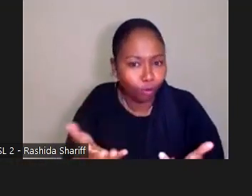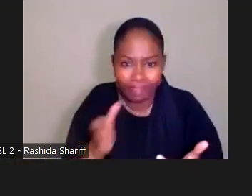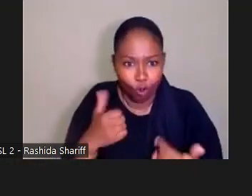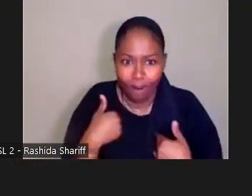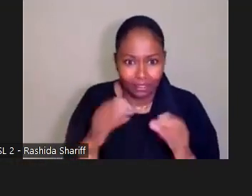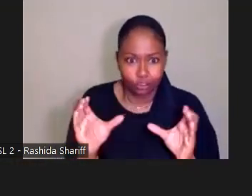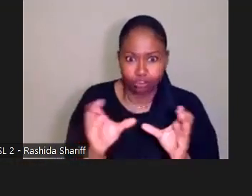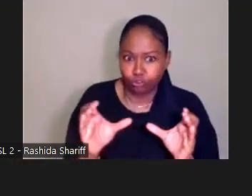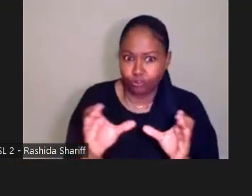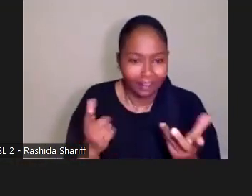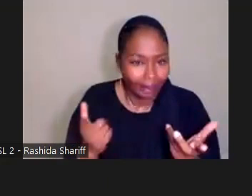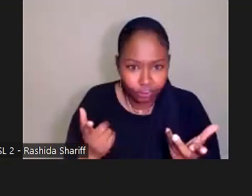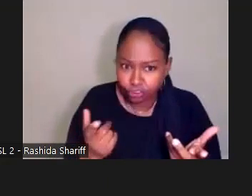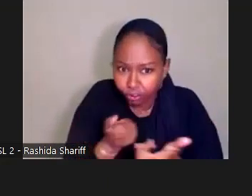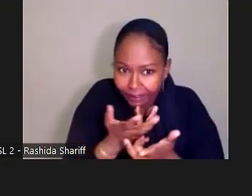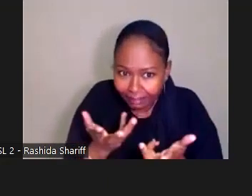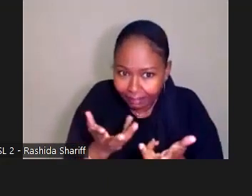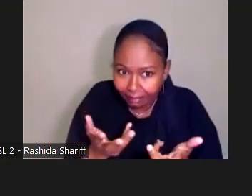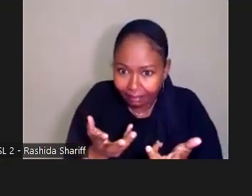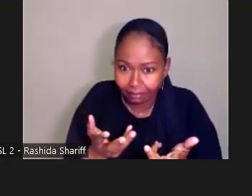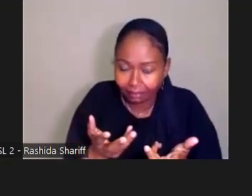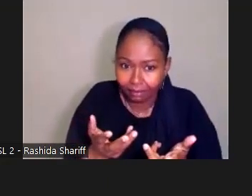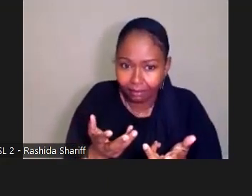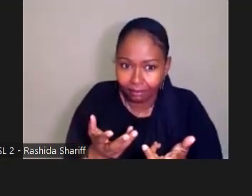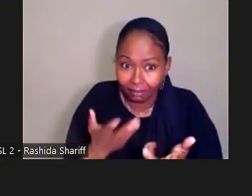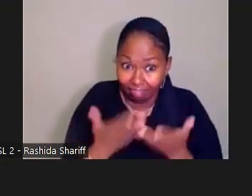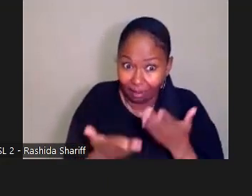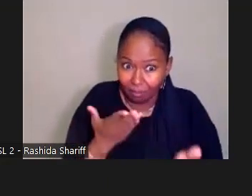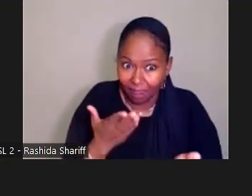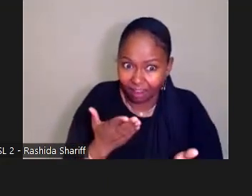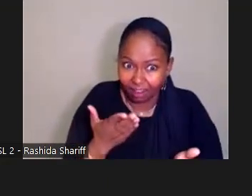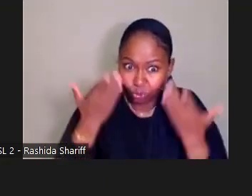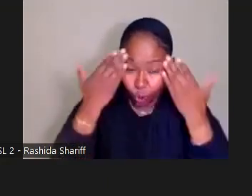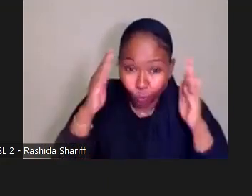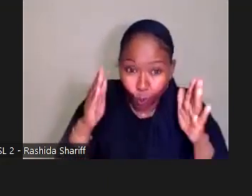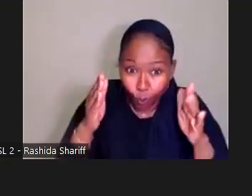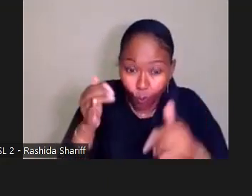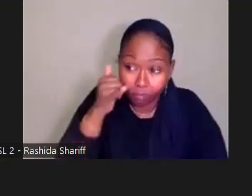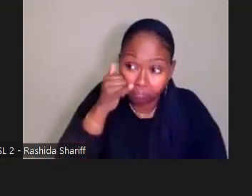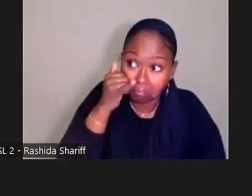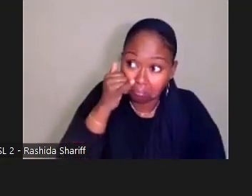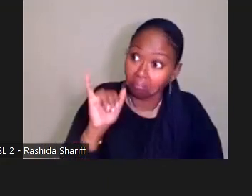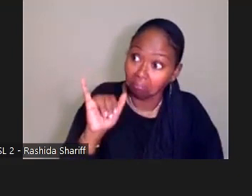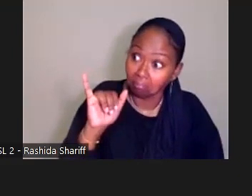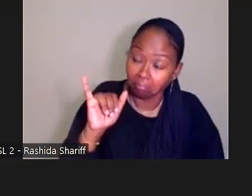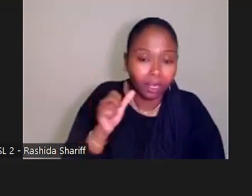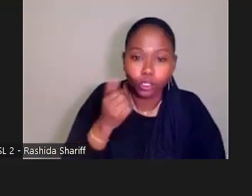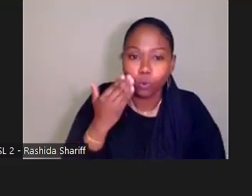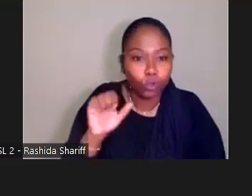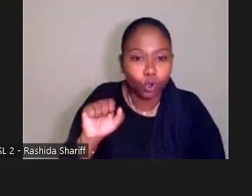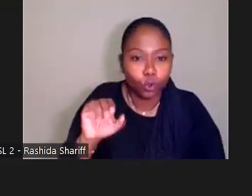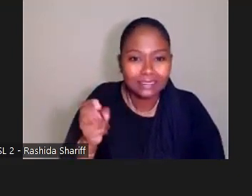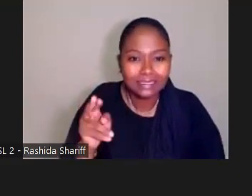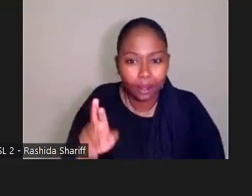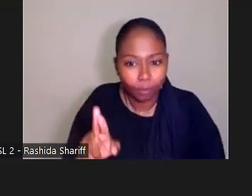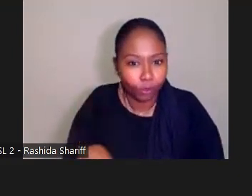to Hawaii or whatever, they might jump at it, not knowing that it is a scam. You're absolutely right,